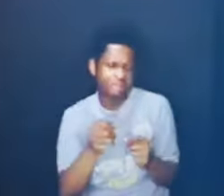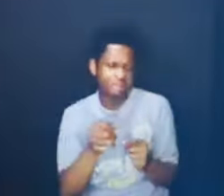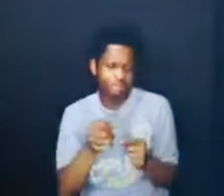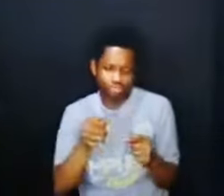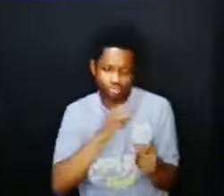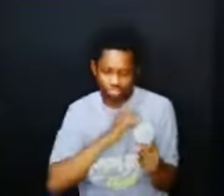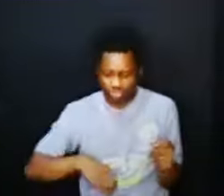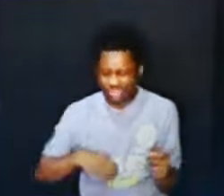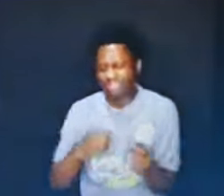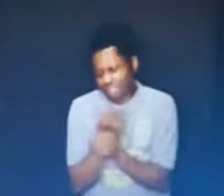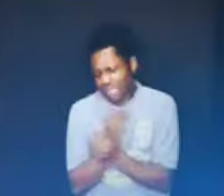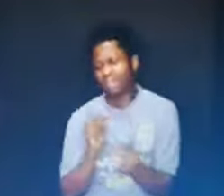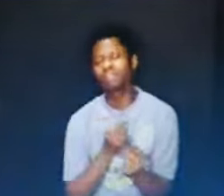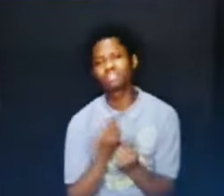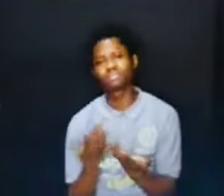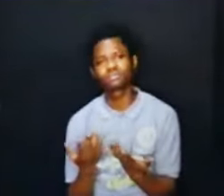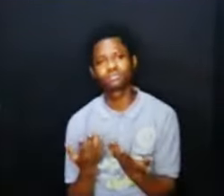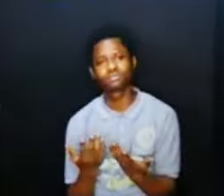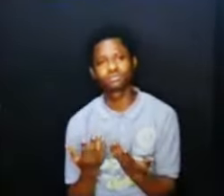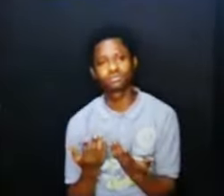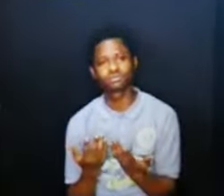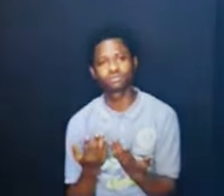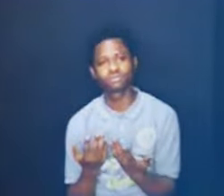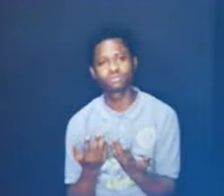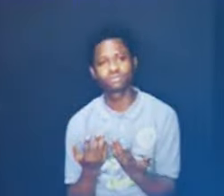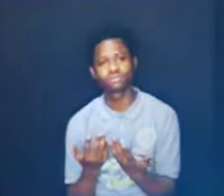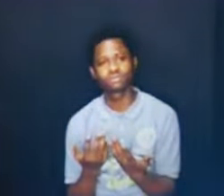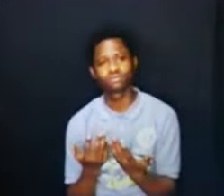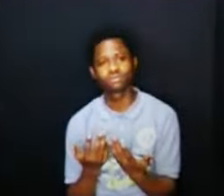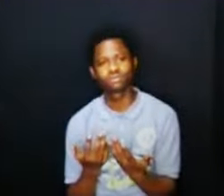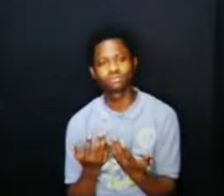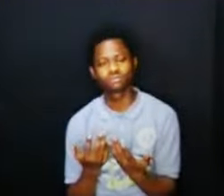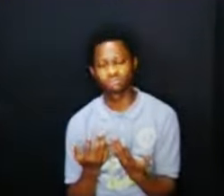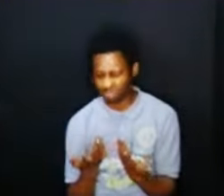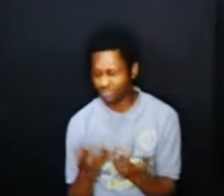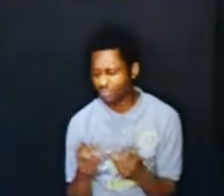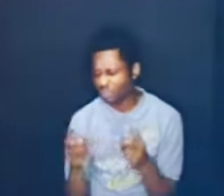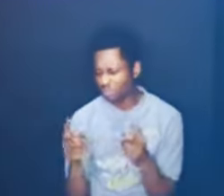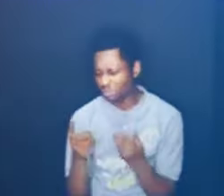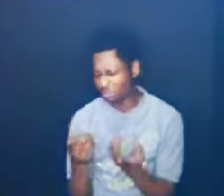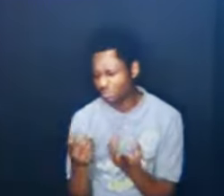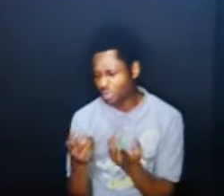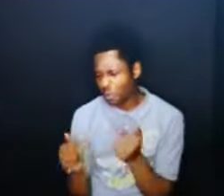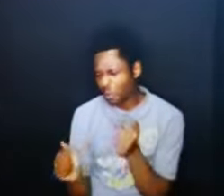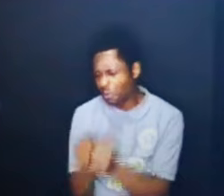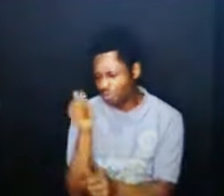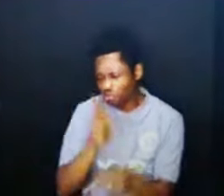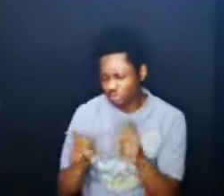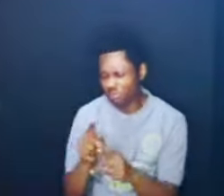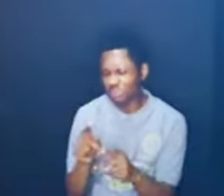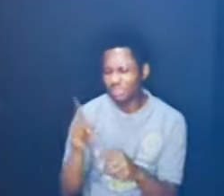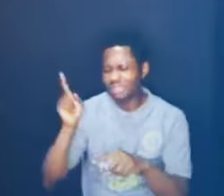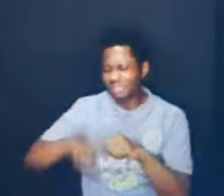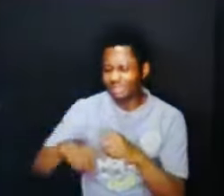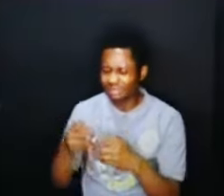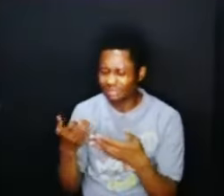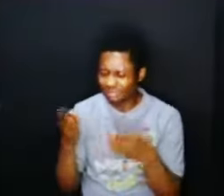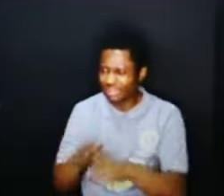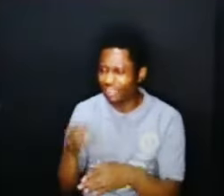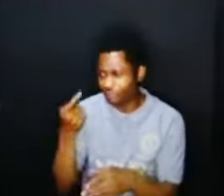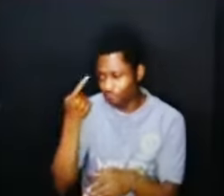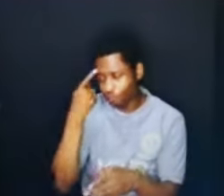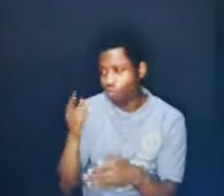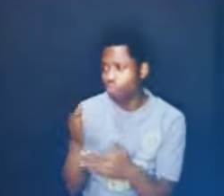Very rarely will anyone die for a righteous person. Though for a good person, someone might possibly dare to